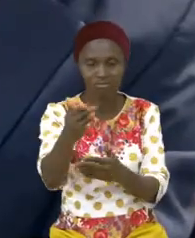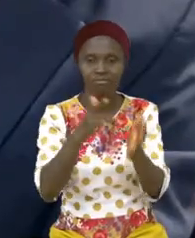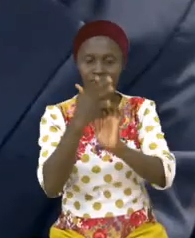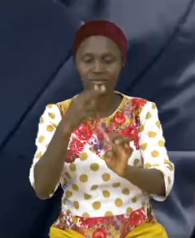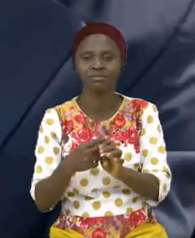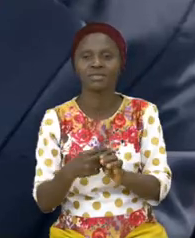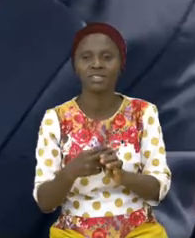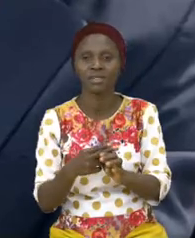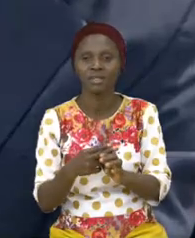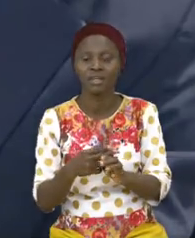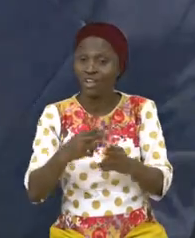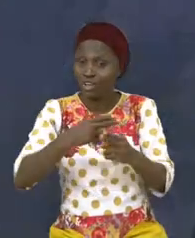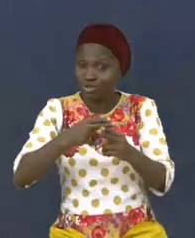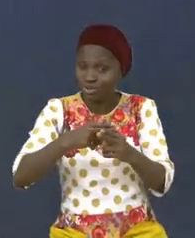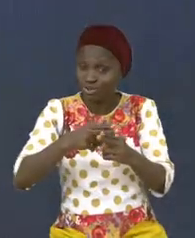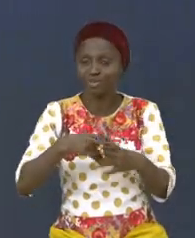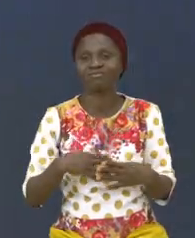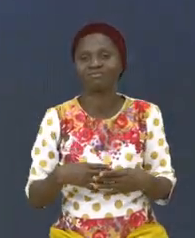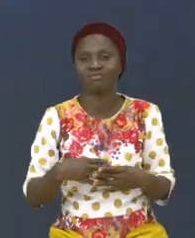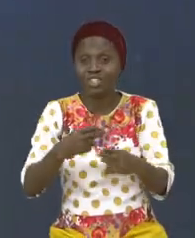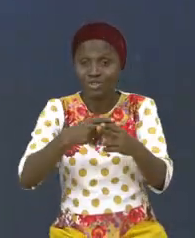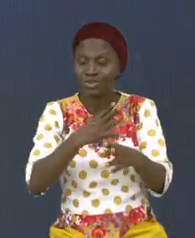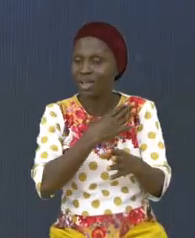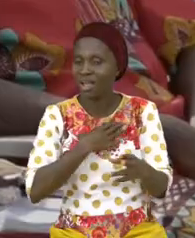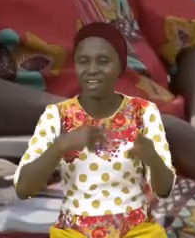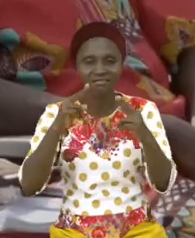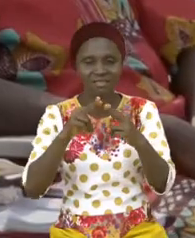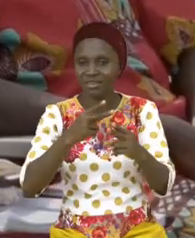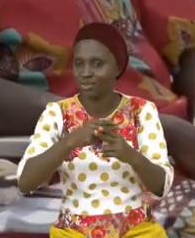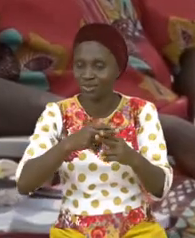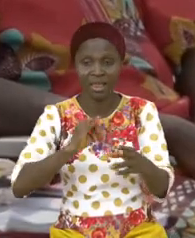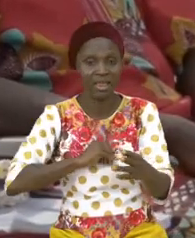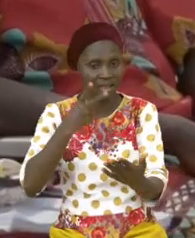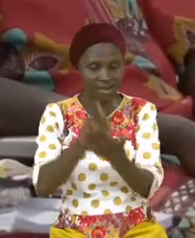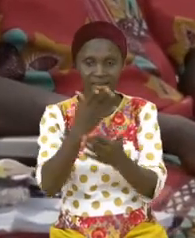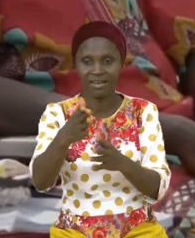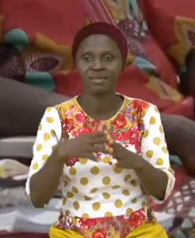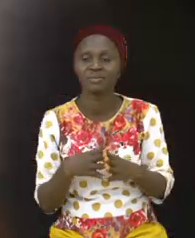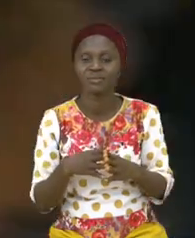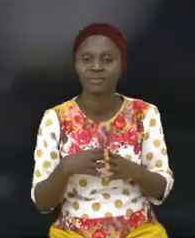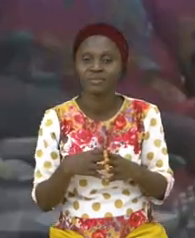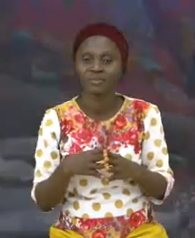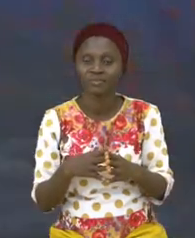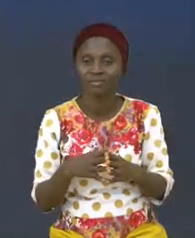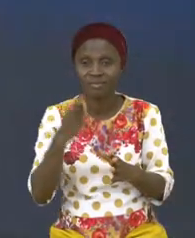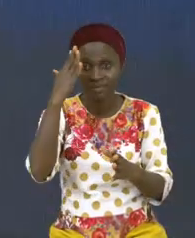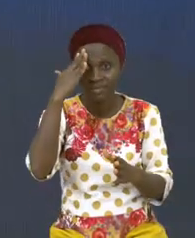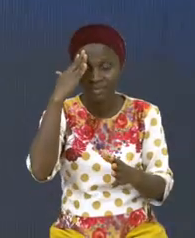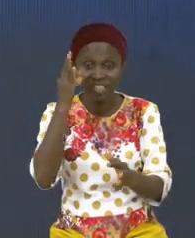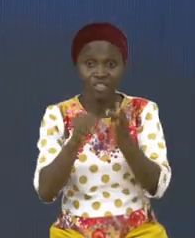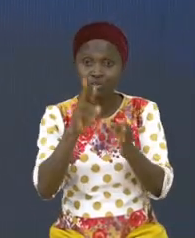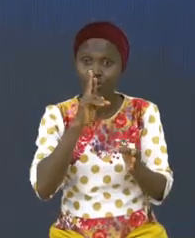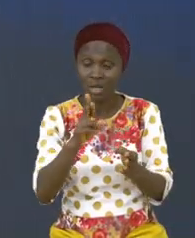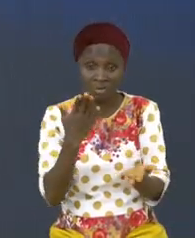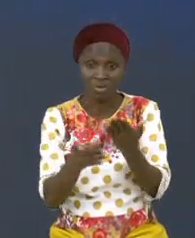Soon and very soon. Soon and very soon. You know, if you are maybe a teenager